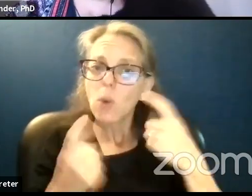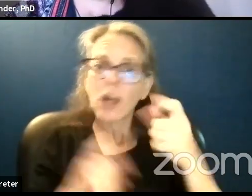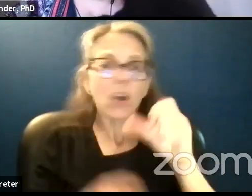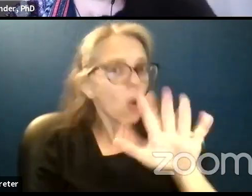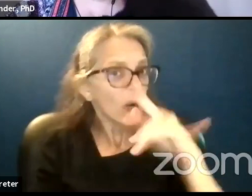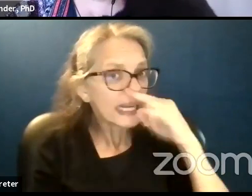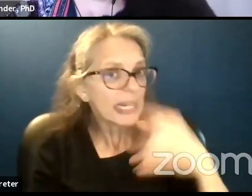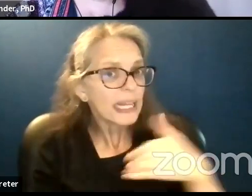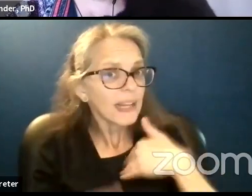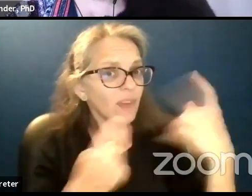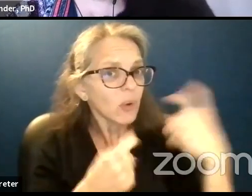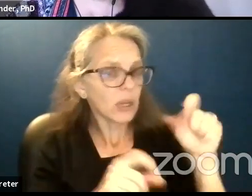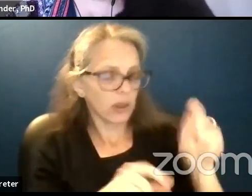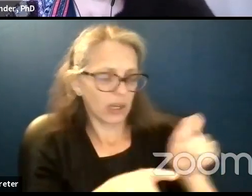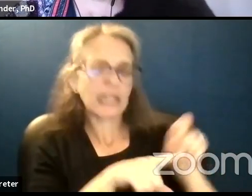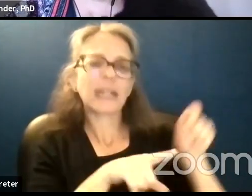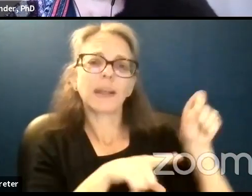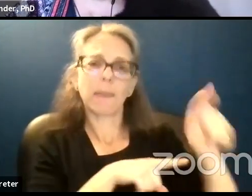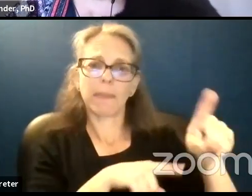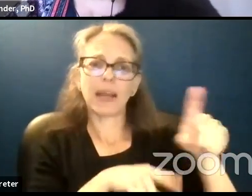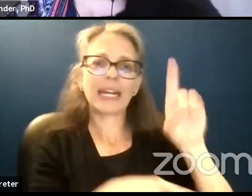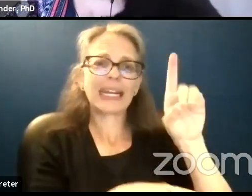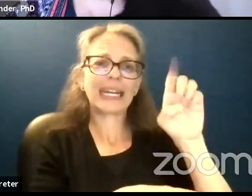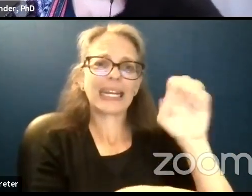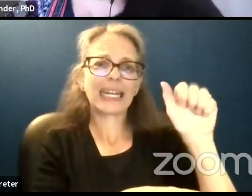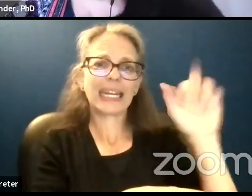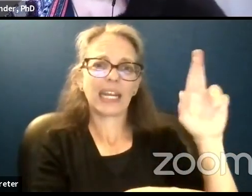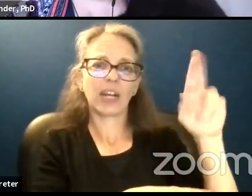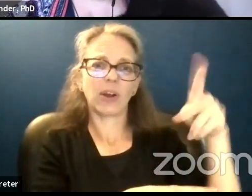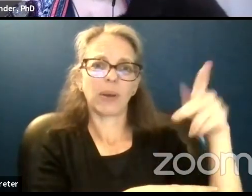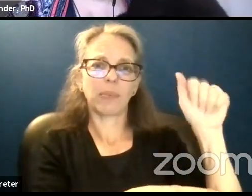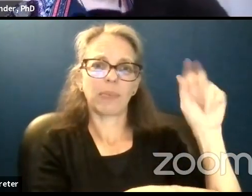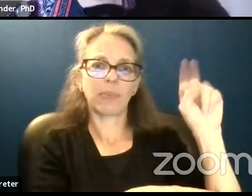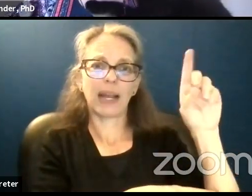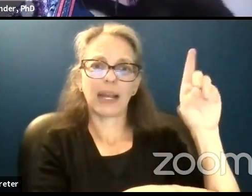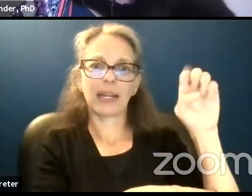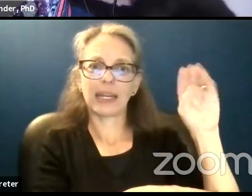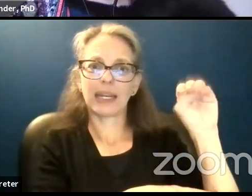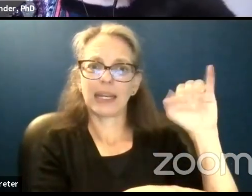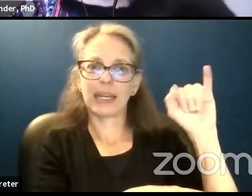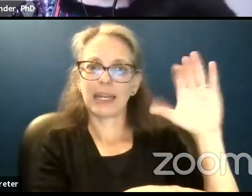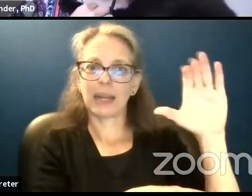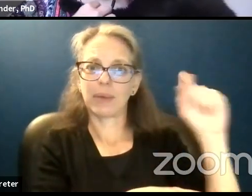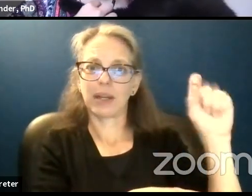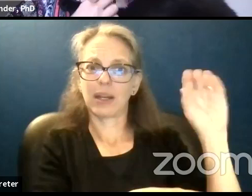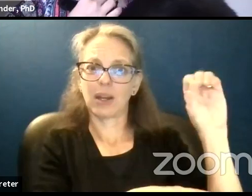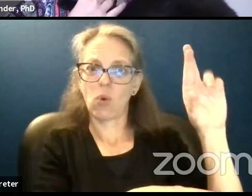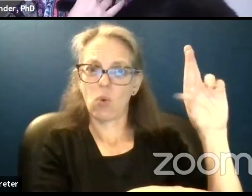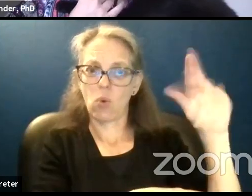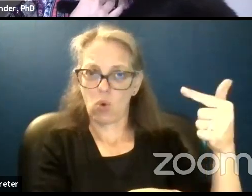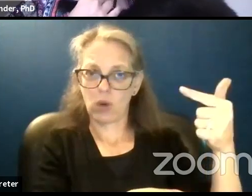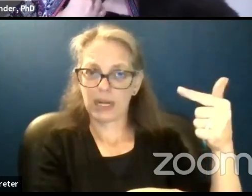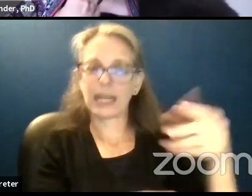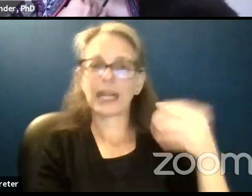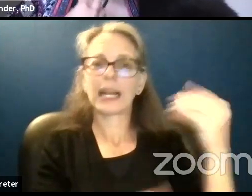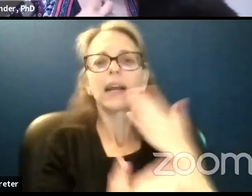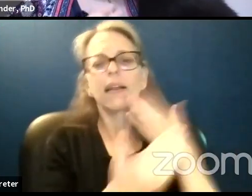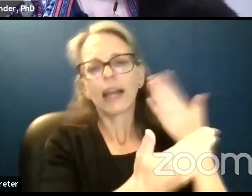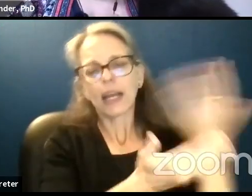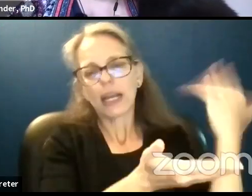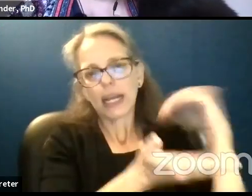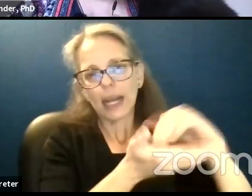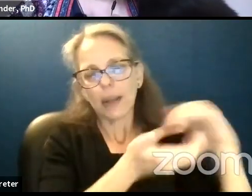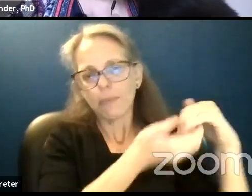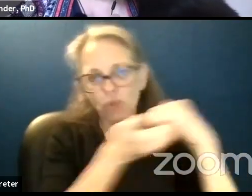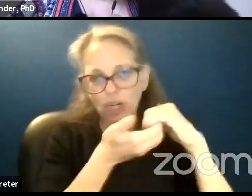can submit it on our question box. It's at our website, dearpandemic.org. And I just want to give another thank you to Bridges for the